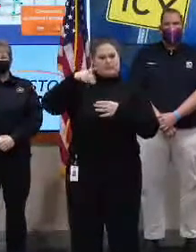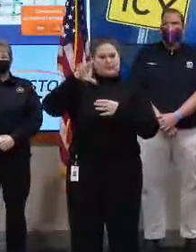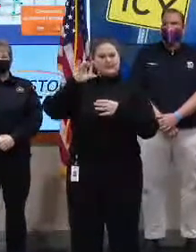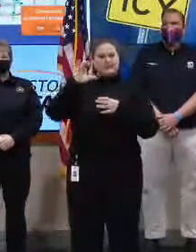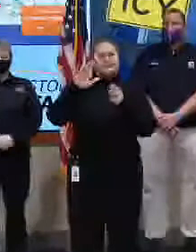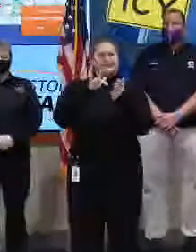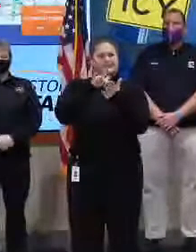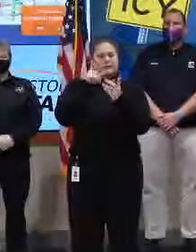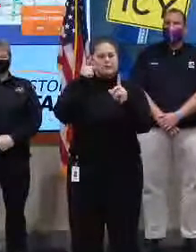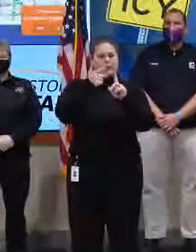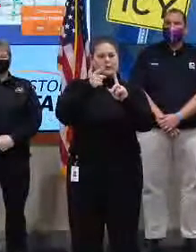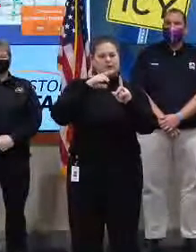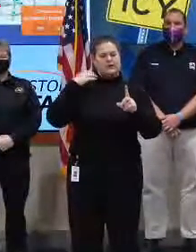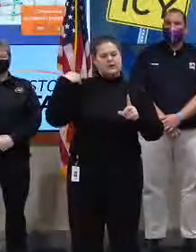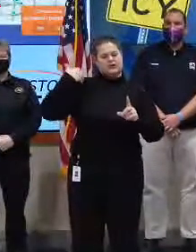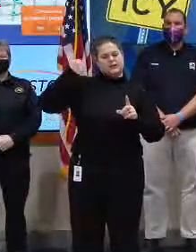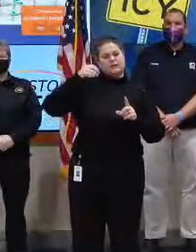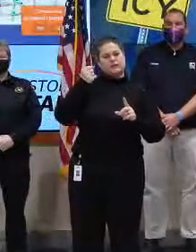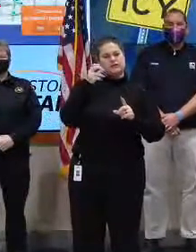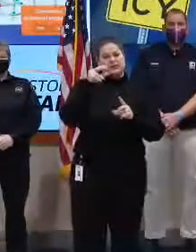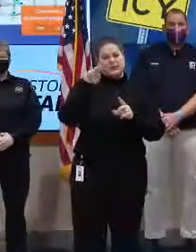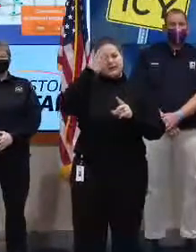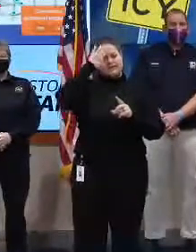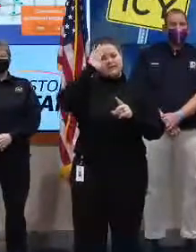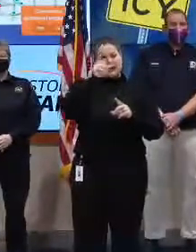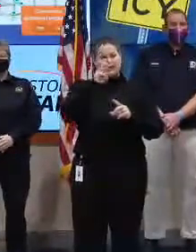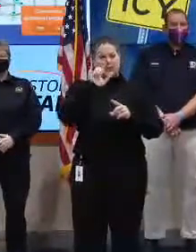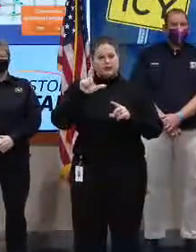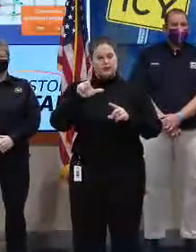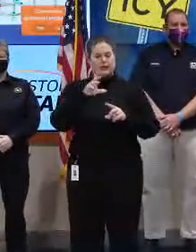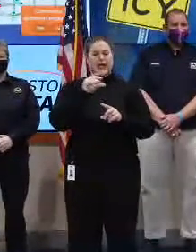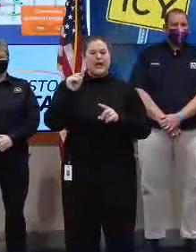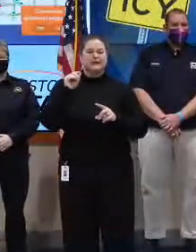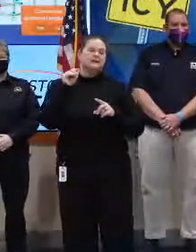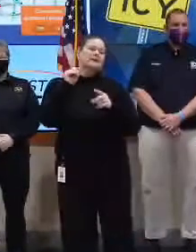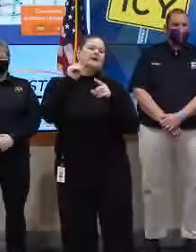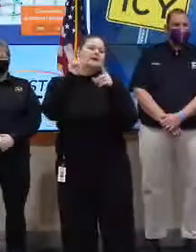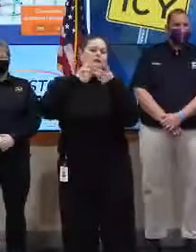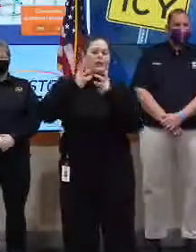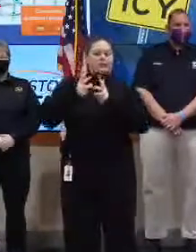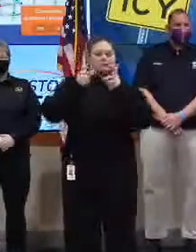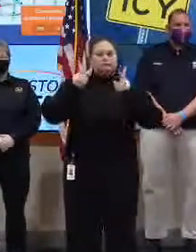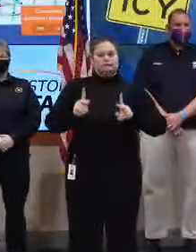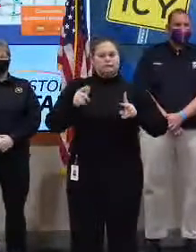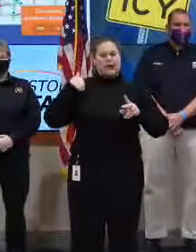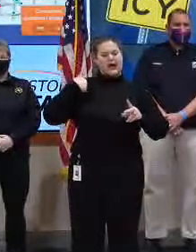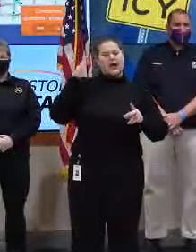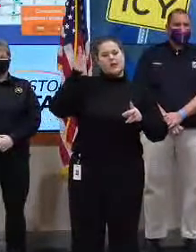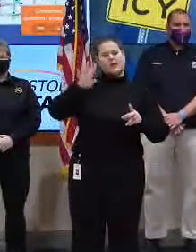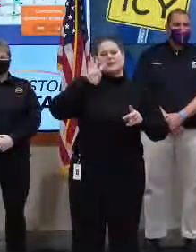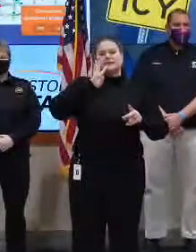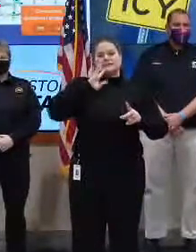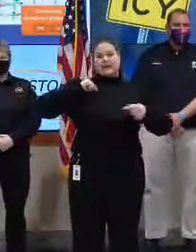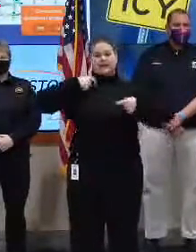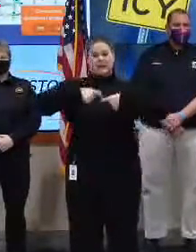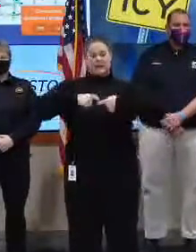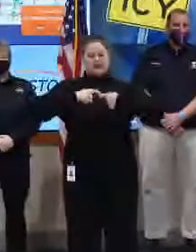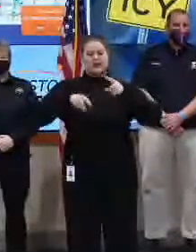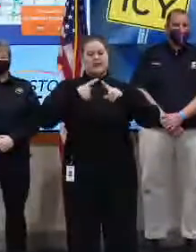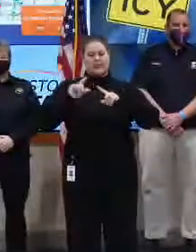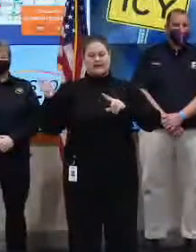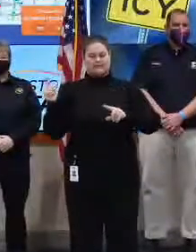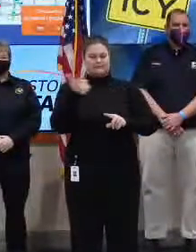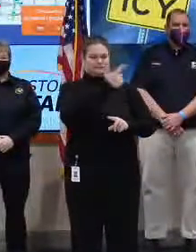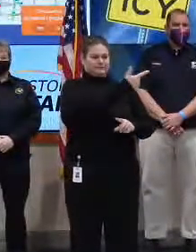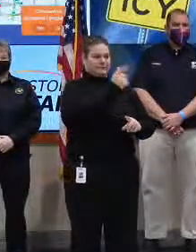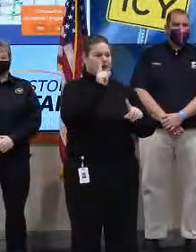fire marshal, Jeff Linder, a meteorologist. I'll speak then in Spanish, then they will speak, and we'll all answer